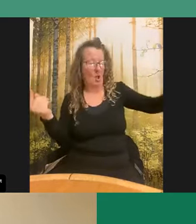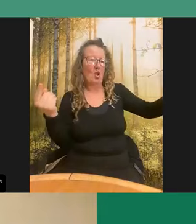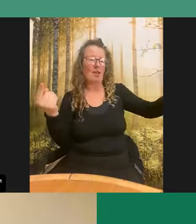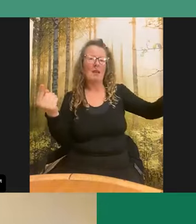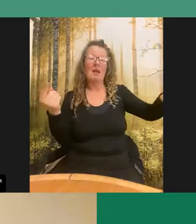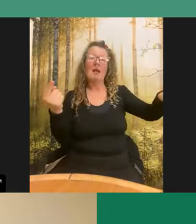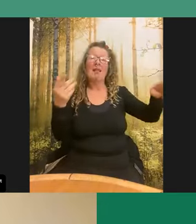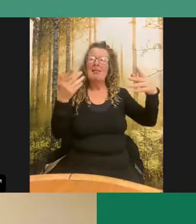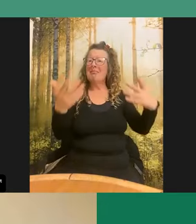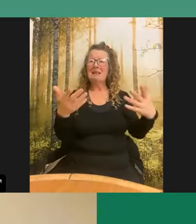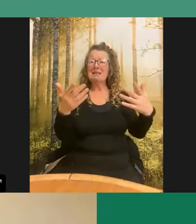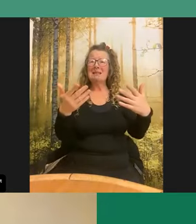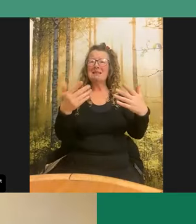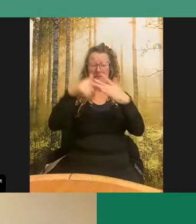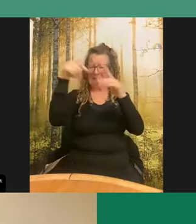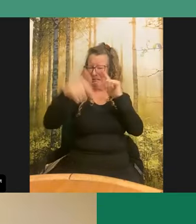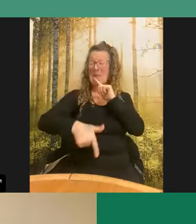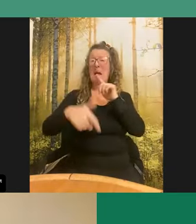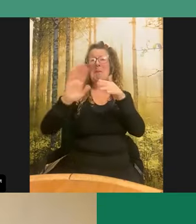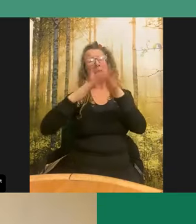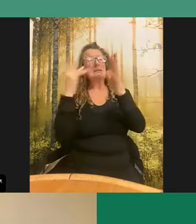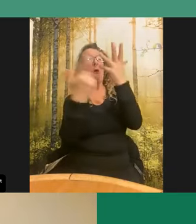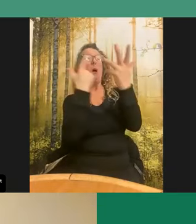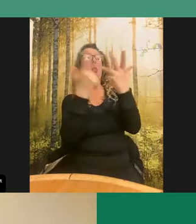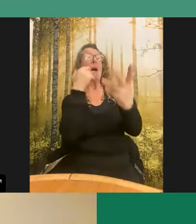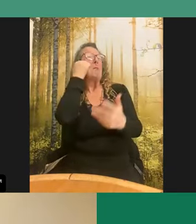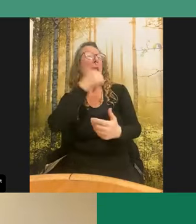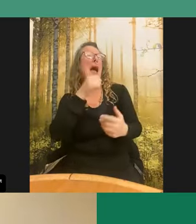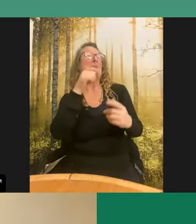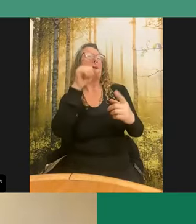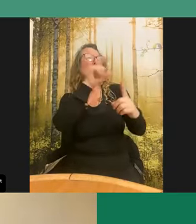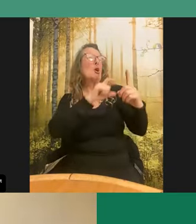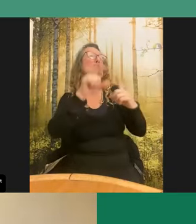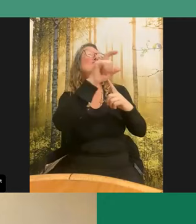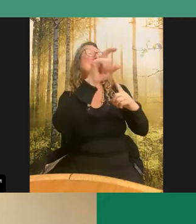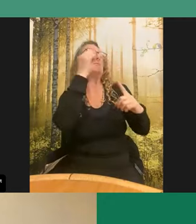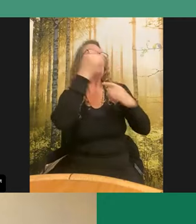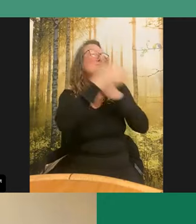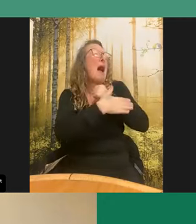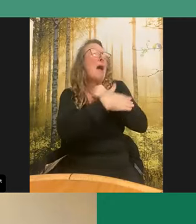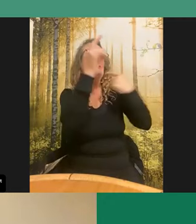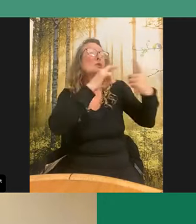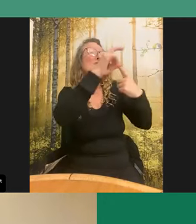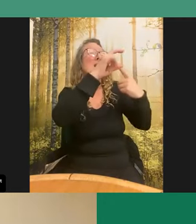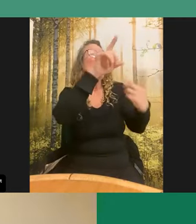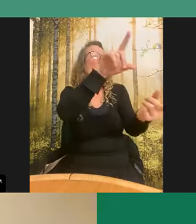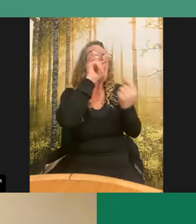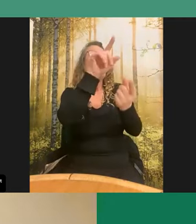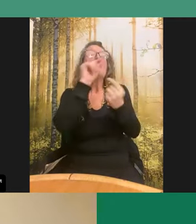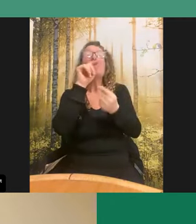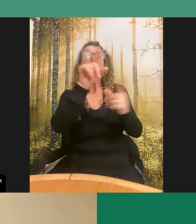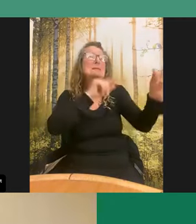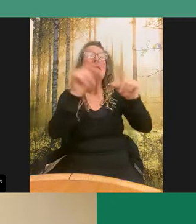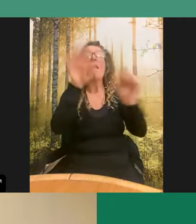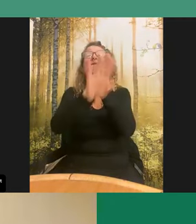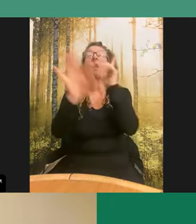goes beyond the Caribbean because it's going to other black and brown places, countries. We're also recruiting from the Philippines now, and with this